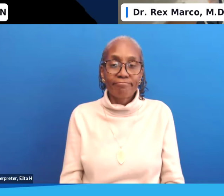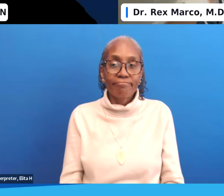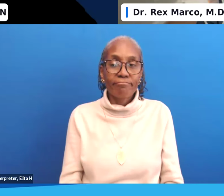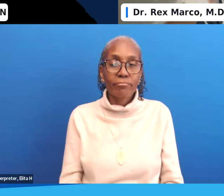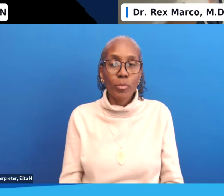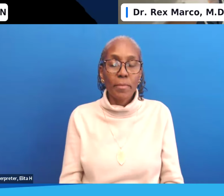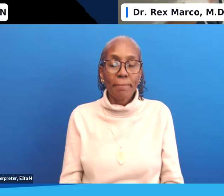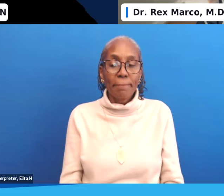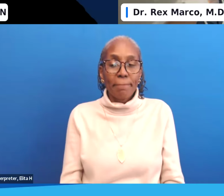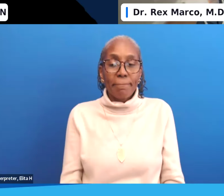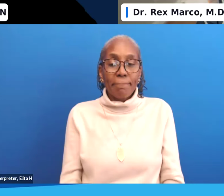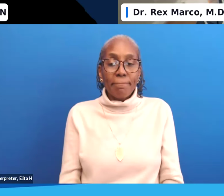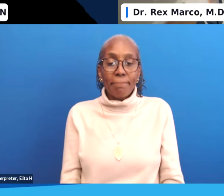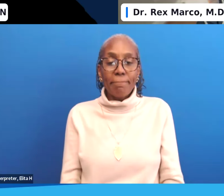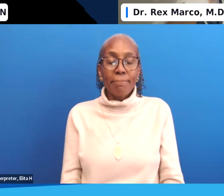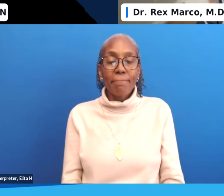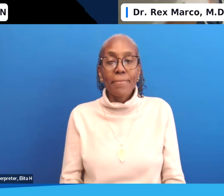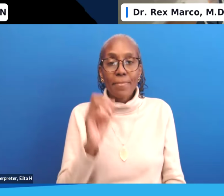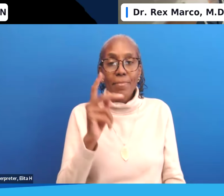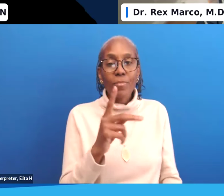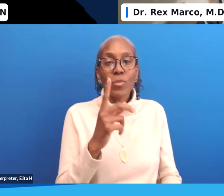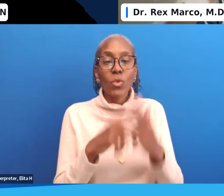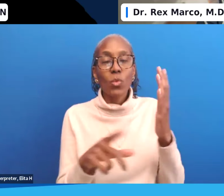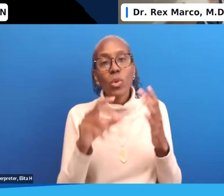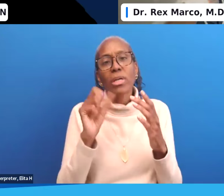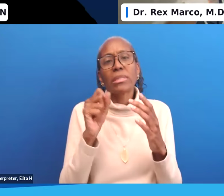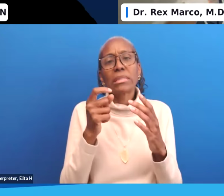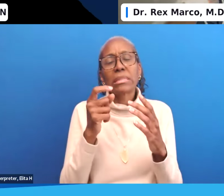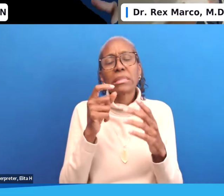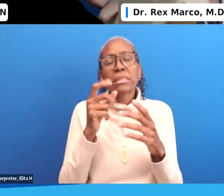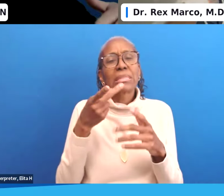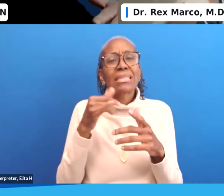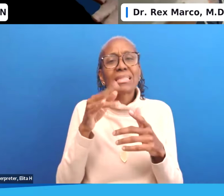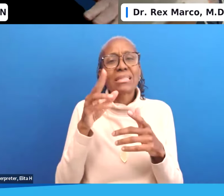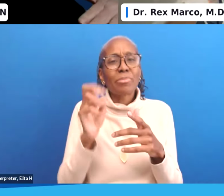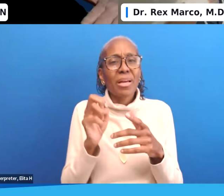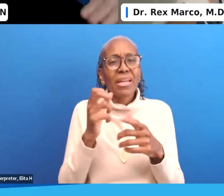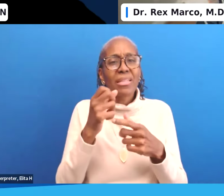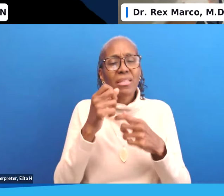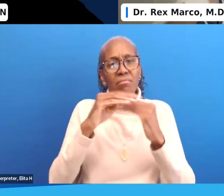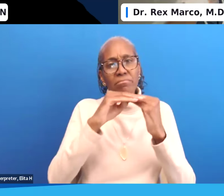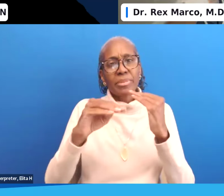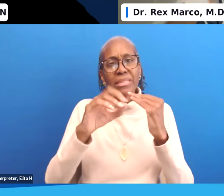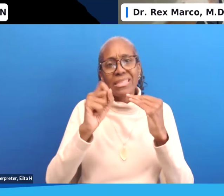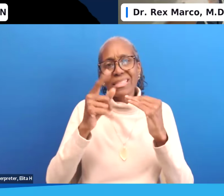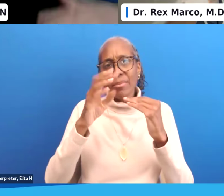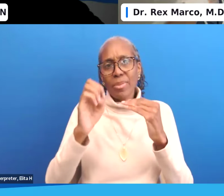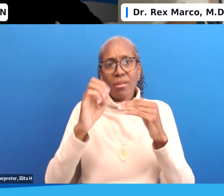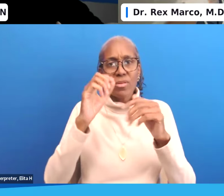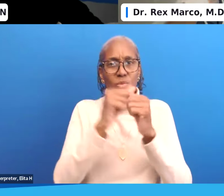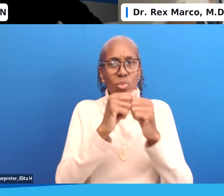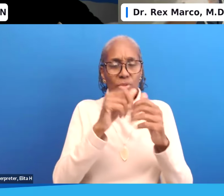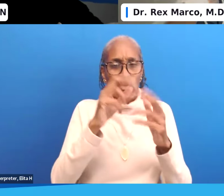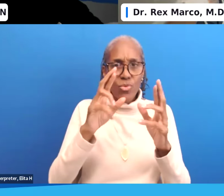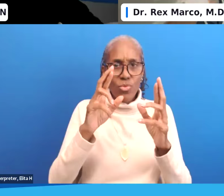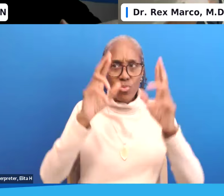Okay, and then once the spine is stabilized with rods, and then you have the vertebrae up above that